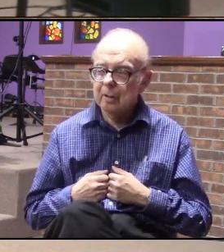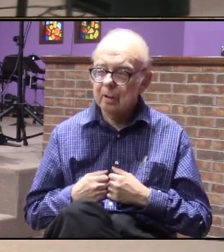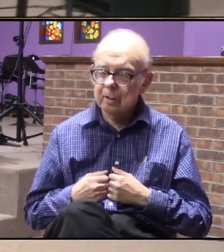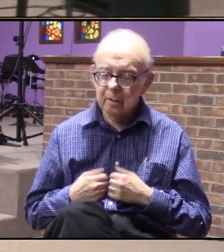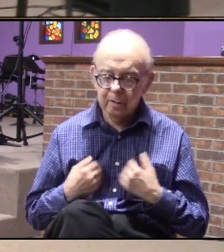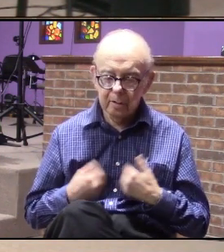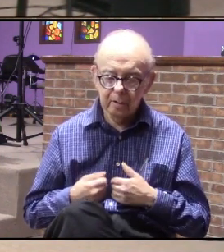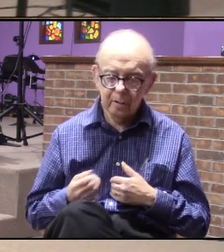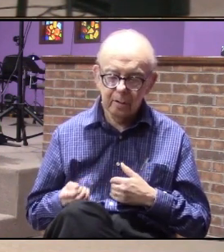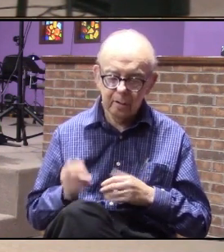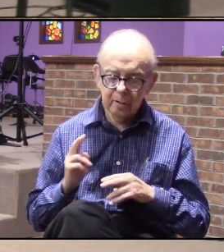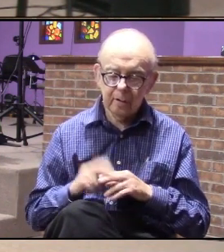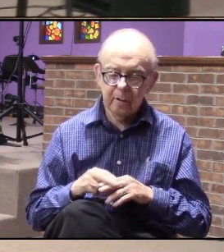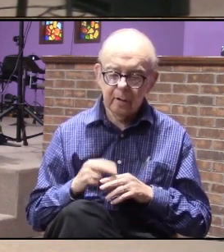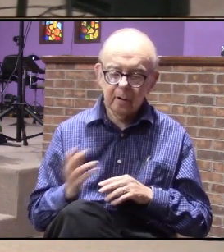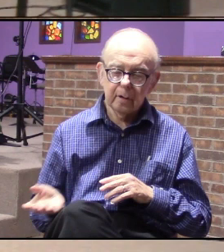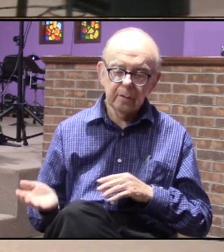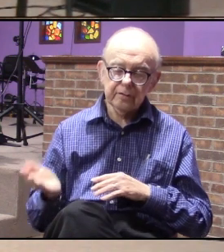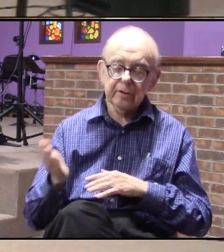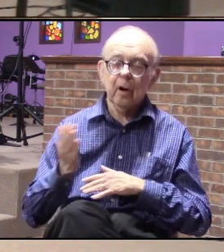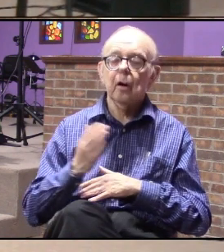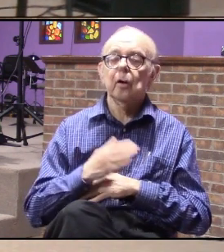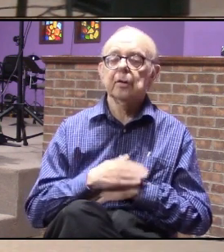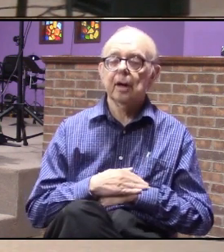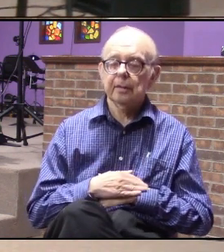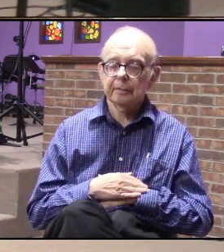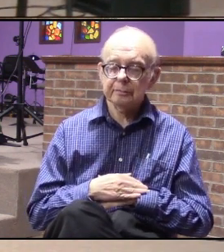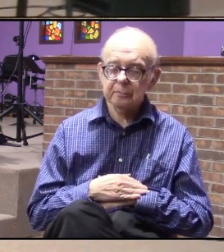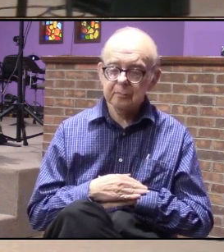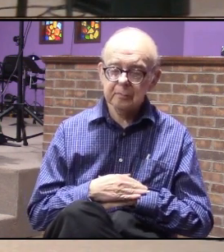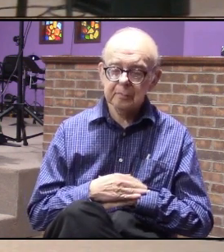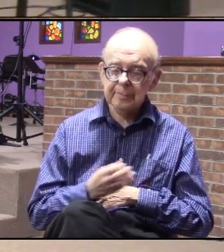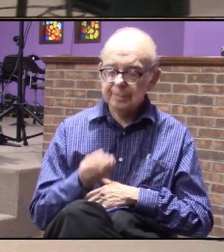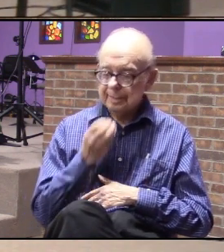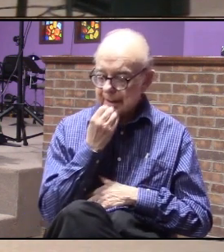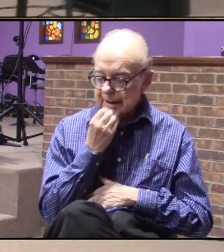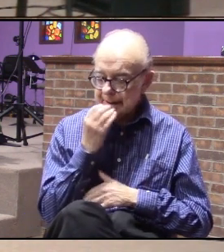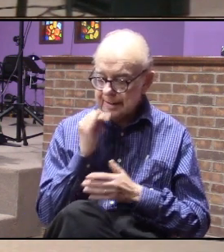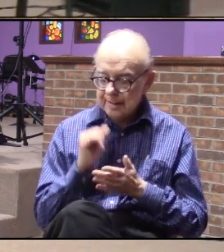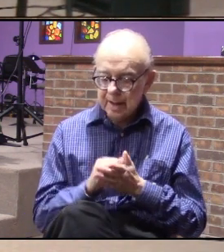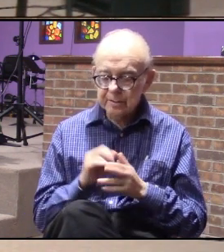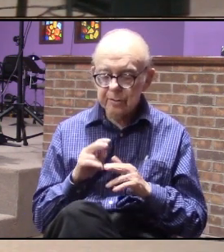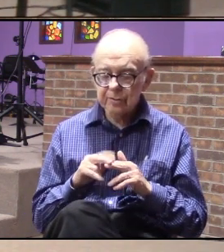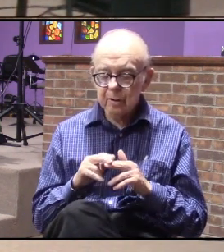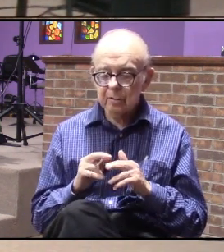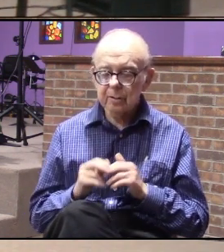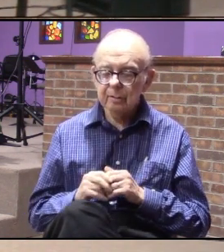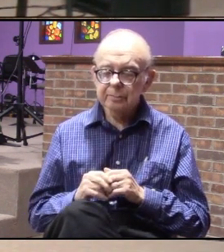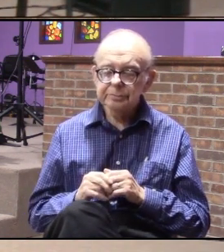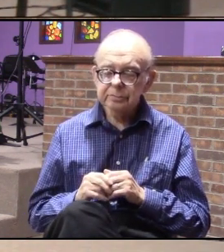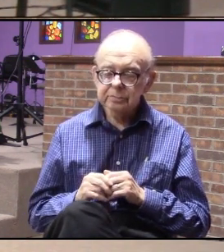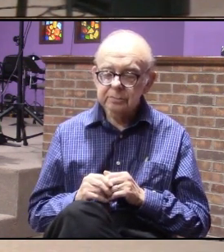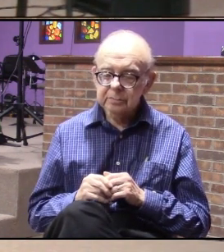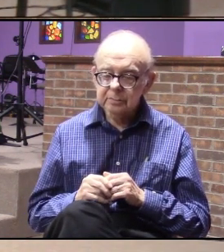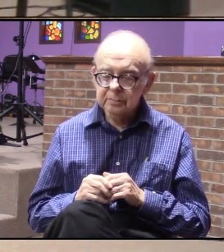The baboon will sit there all day eating that salt.